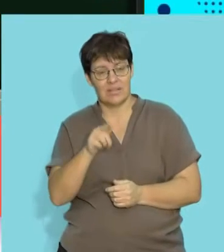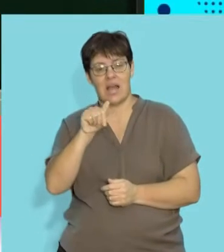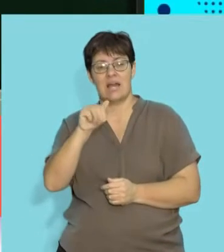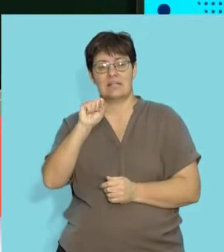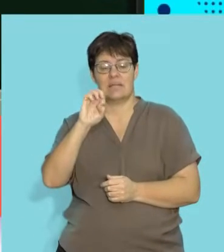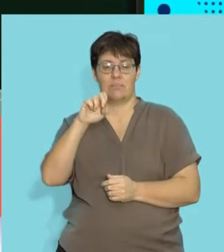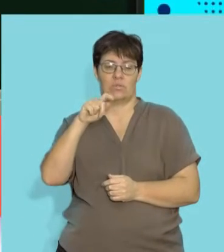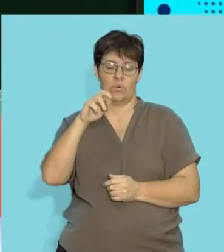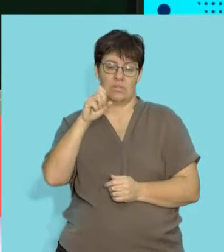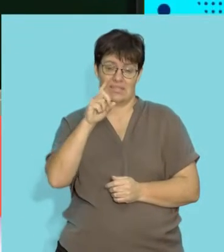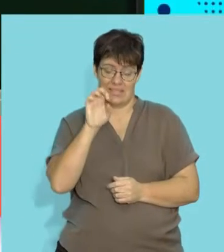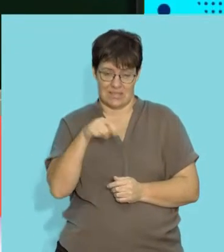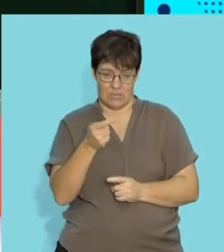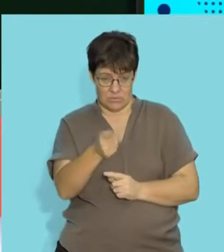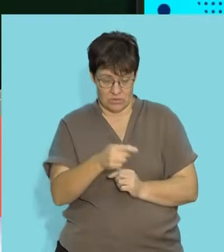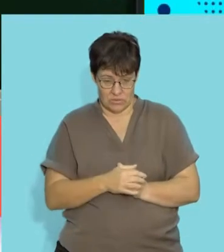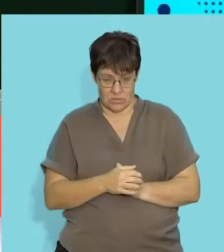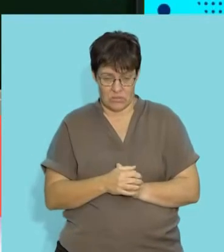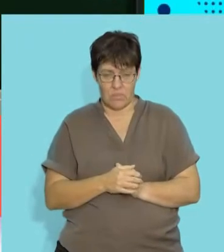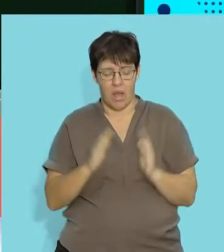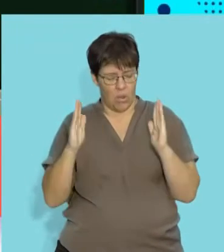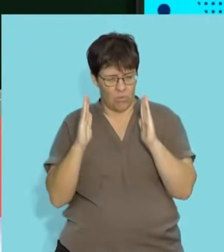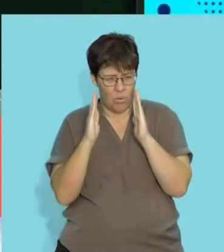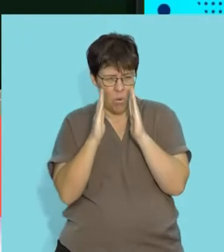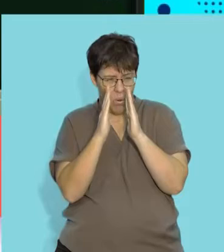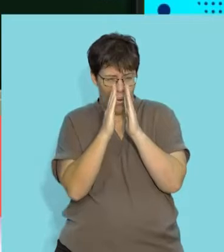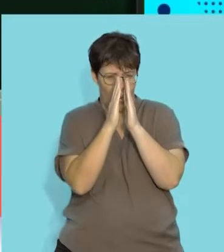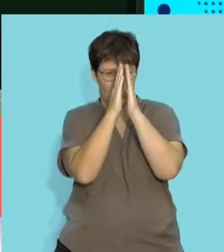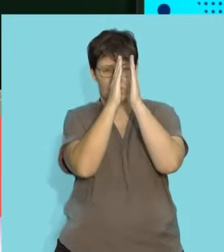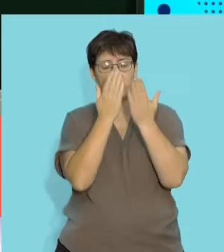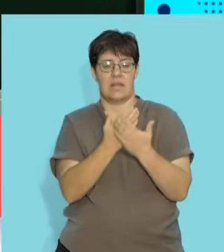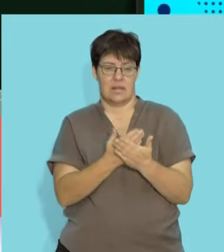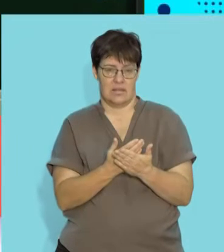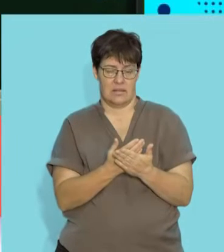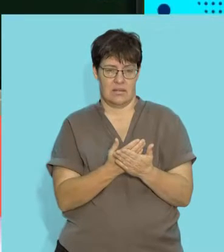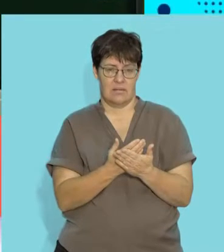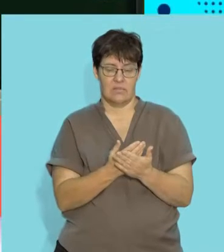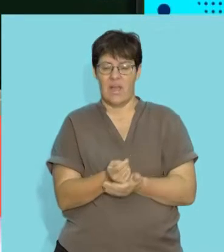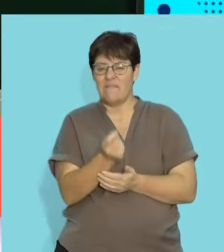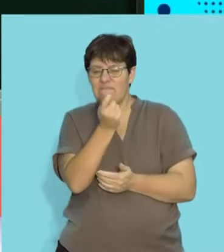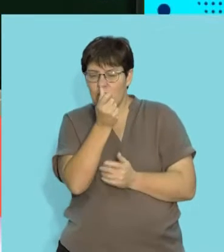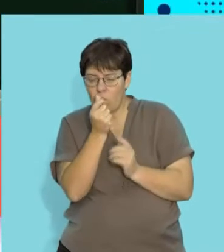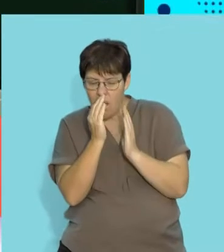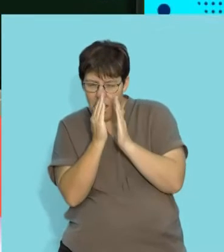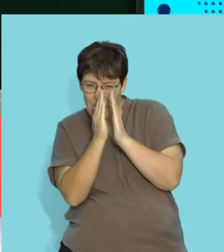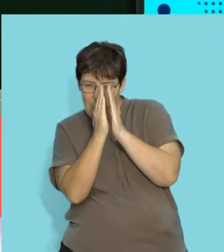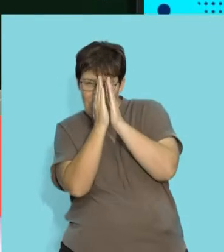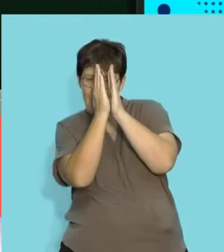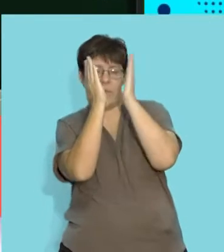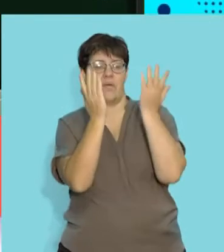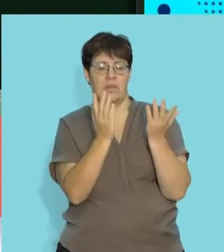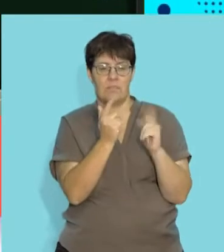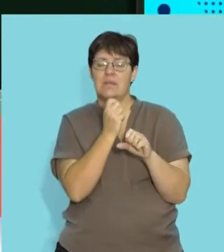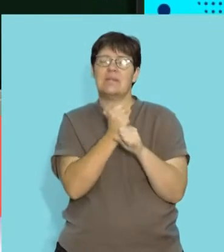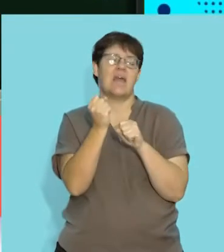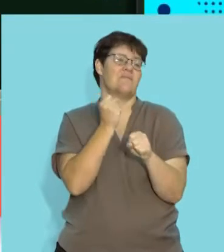that's what an asymptote is all about. But it can go as close as a few inches